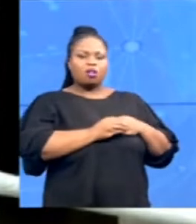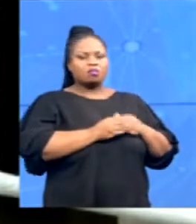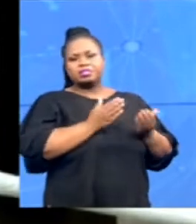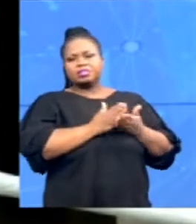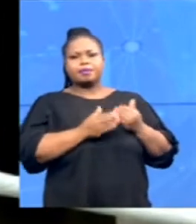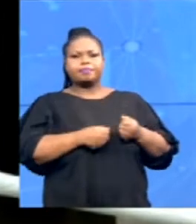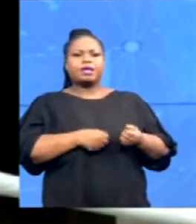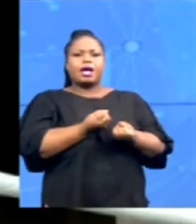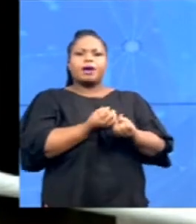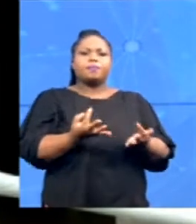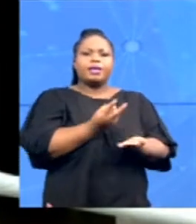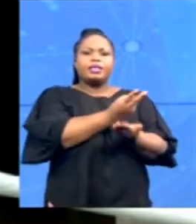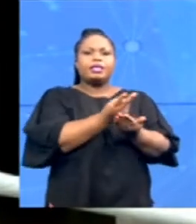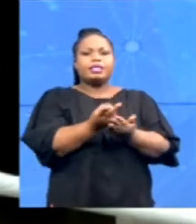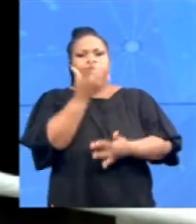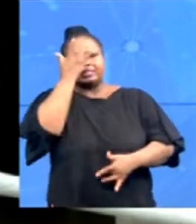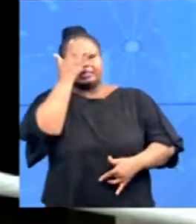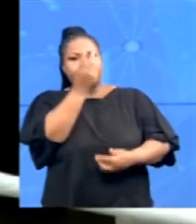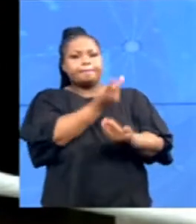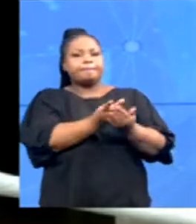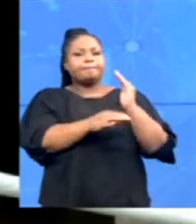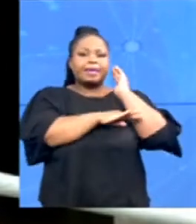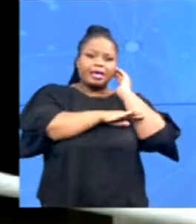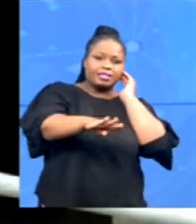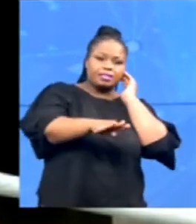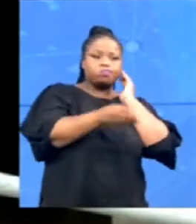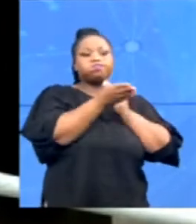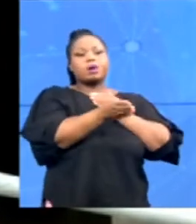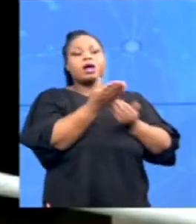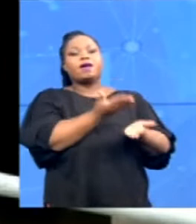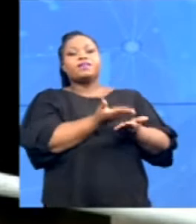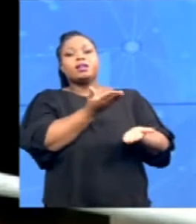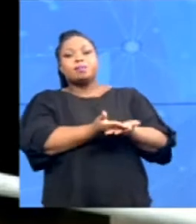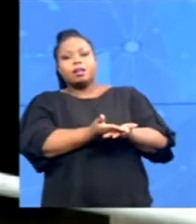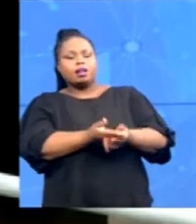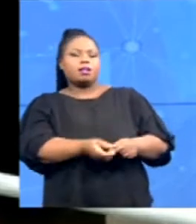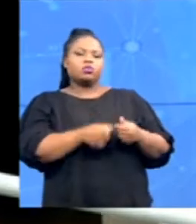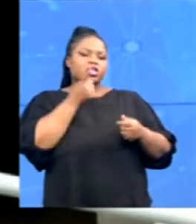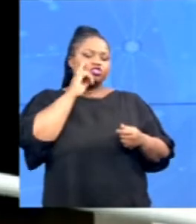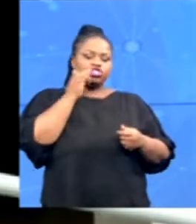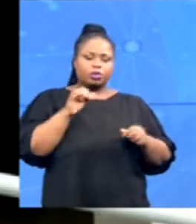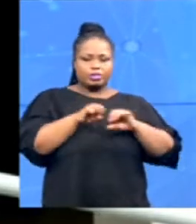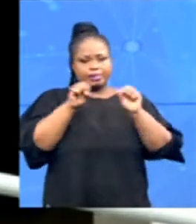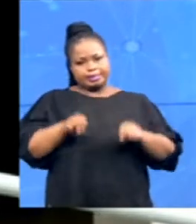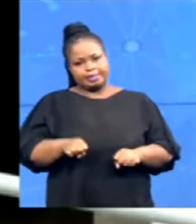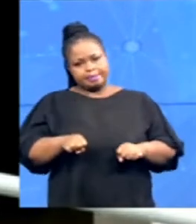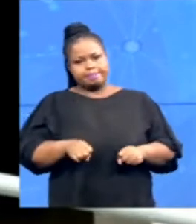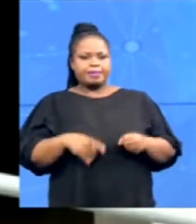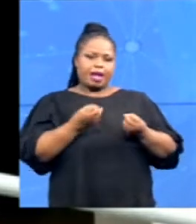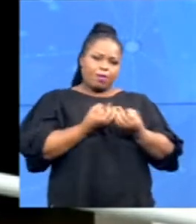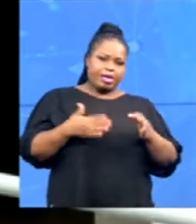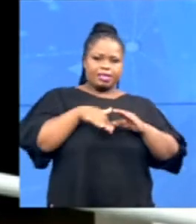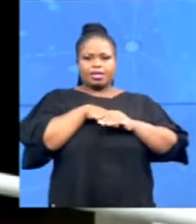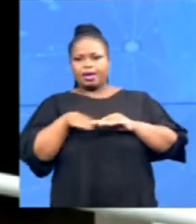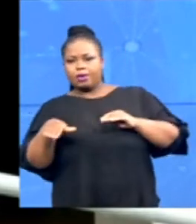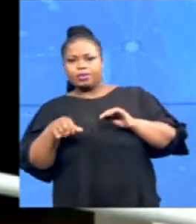been admitted to the different wards? Therefore, how many ward beds are available for admissions? We also have developed a module where the doctor